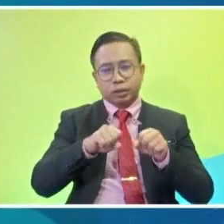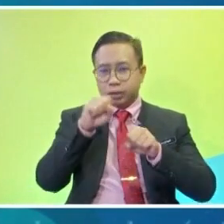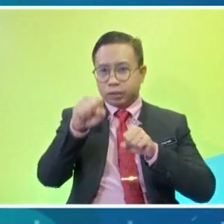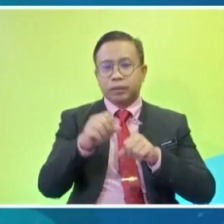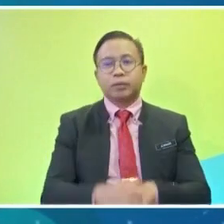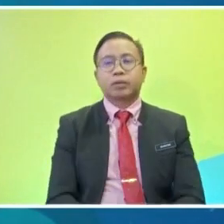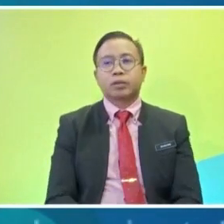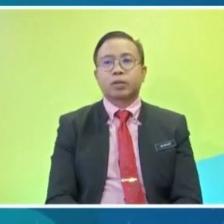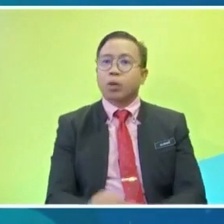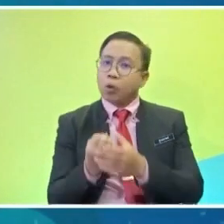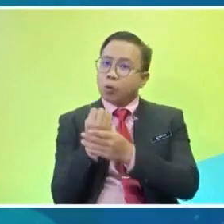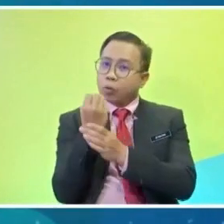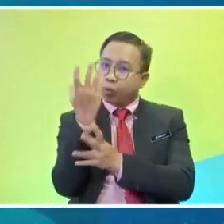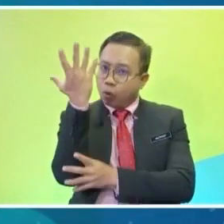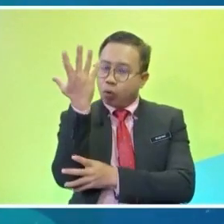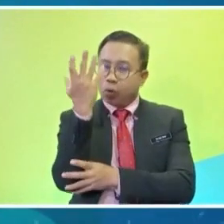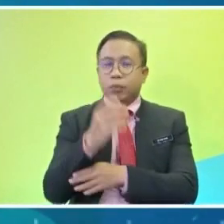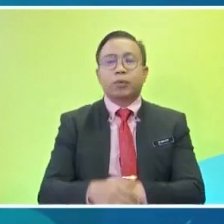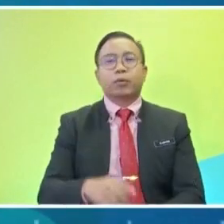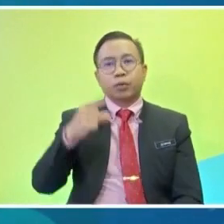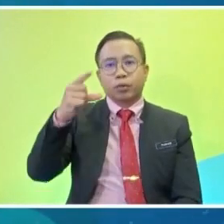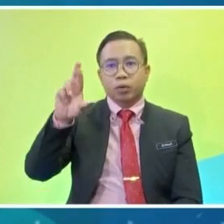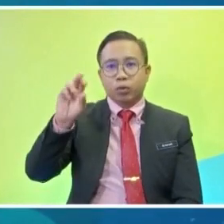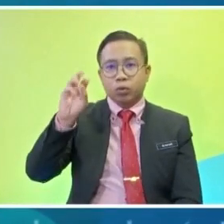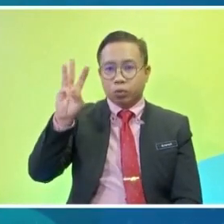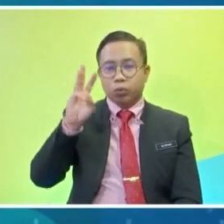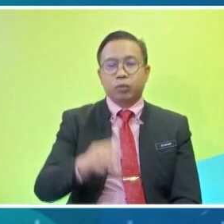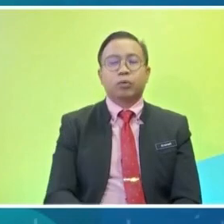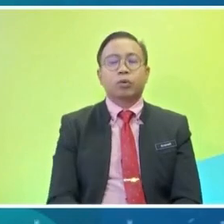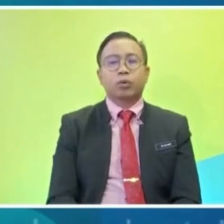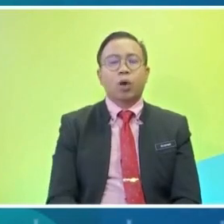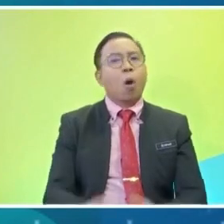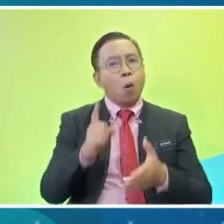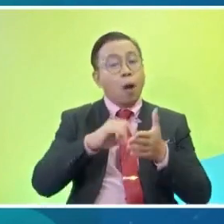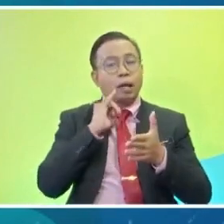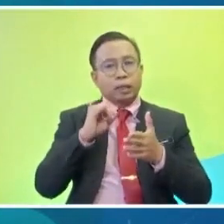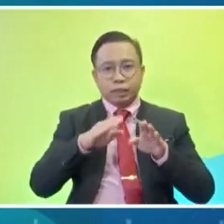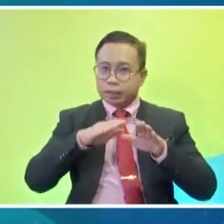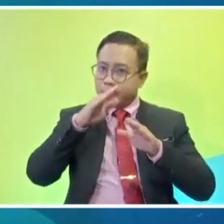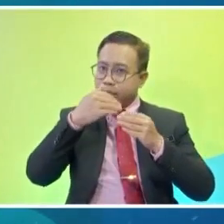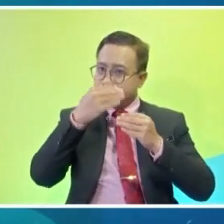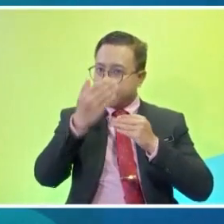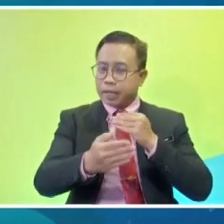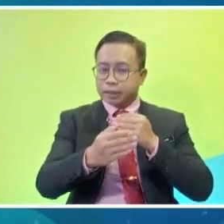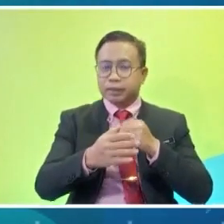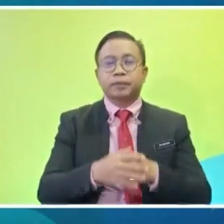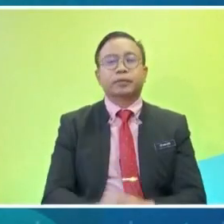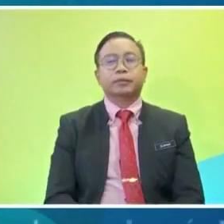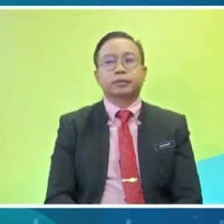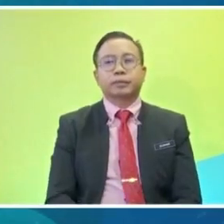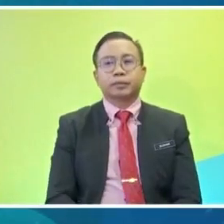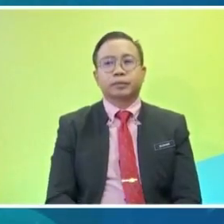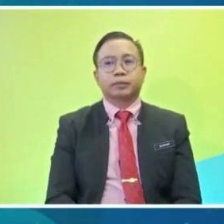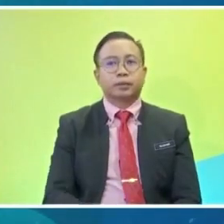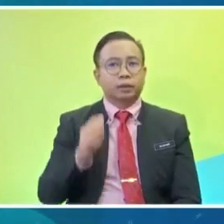Grow wheat. Very good. Grow wheat. Very well done, Anselm. Okay, what is the next step? What comes next? Can you tell me?